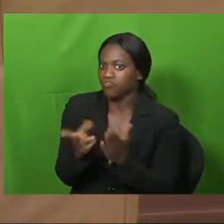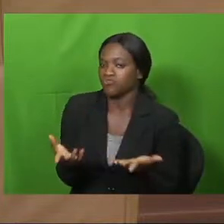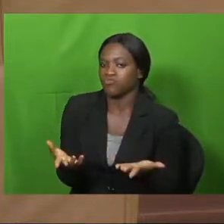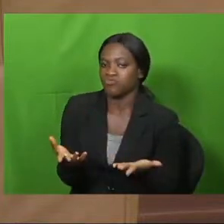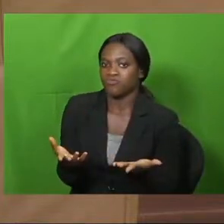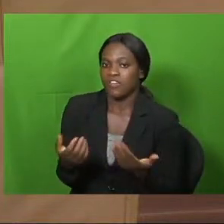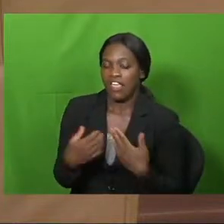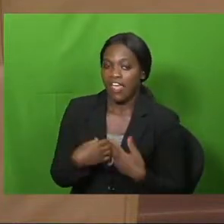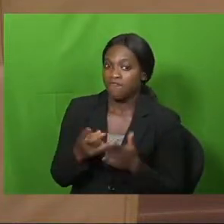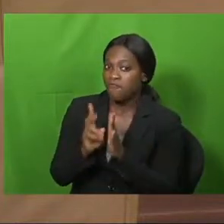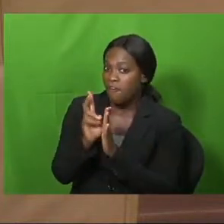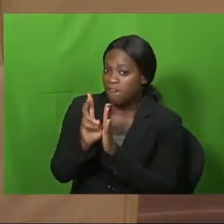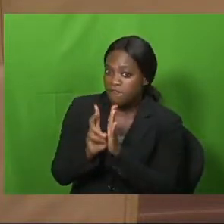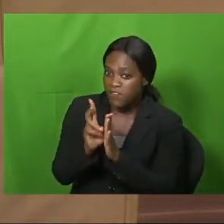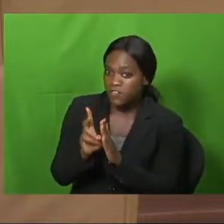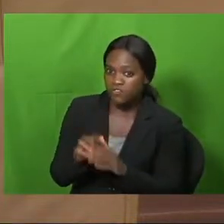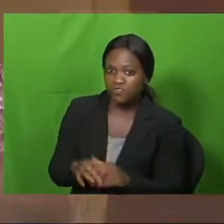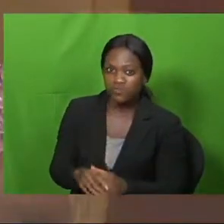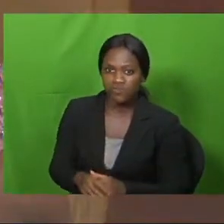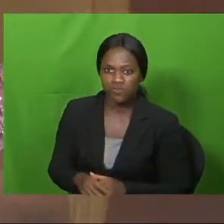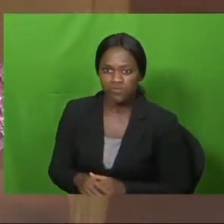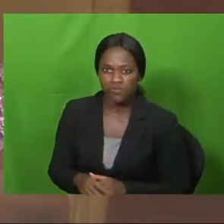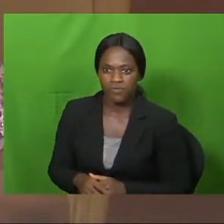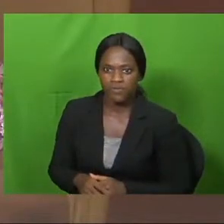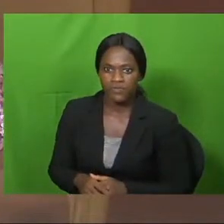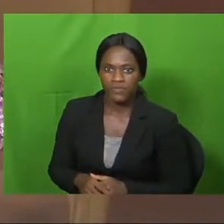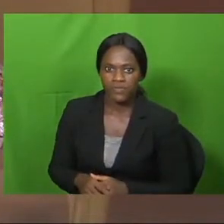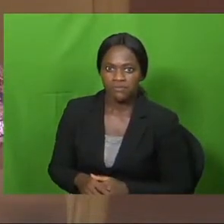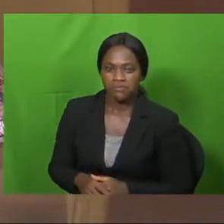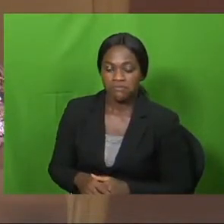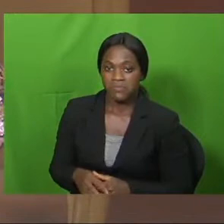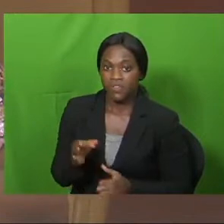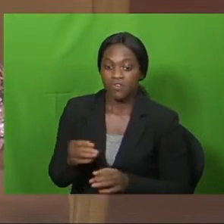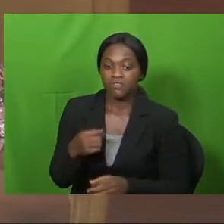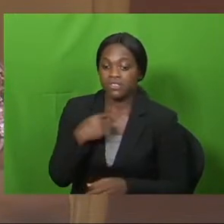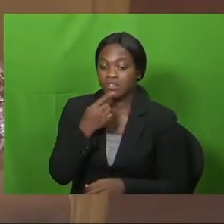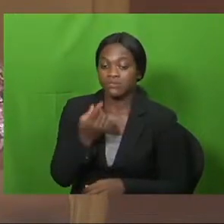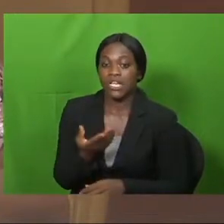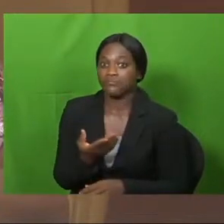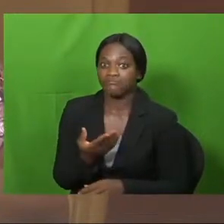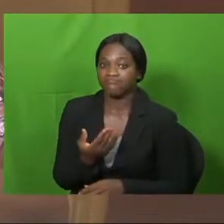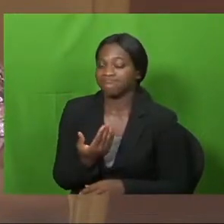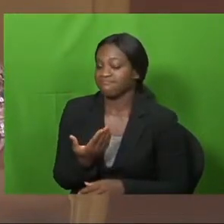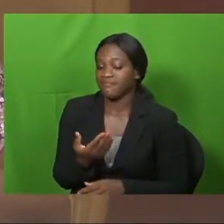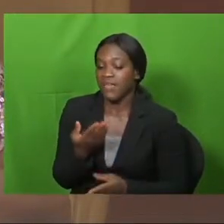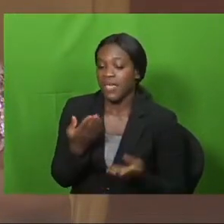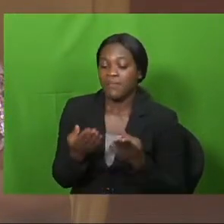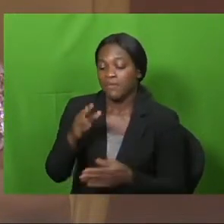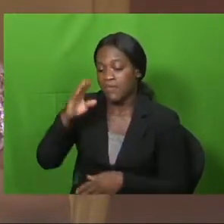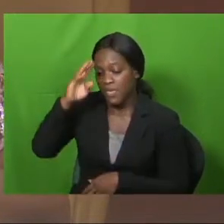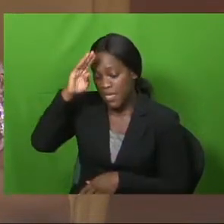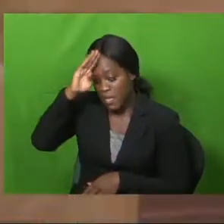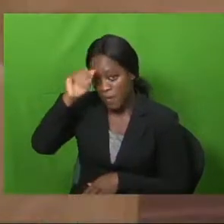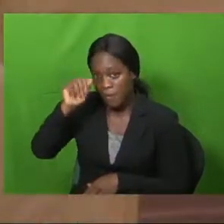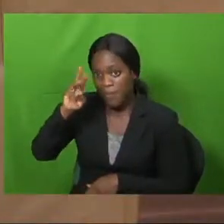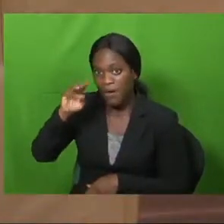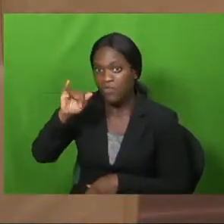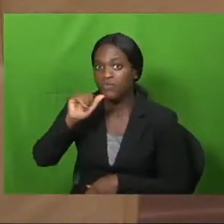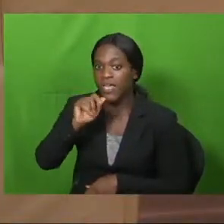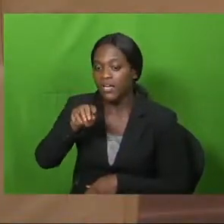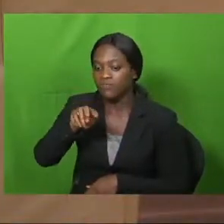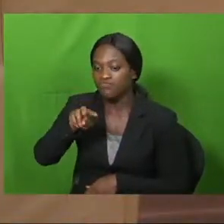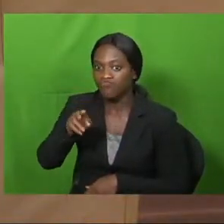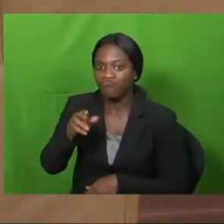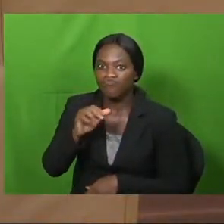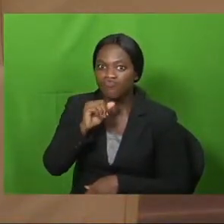video. Unless you tell me that Dr. Bawumia is not credible. Unless you tell me that Dr. Bawumia believes in double standard.